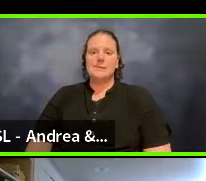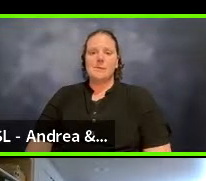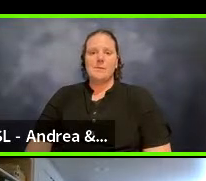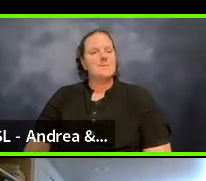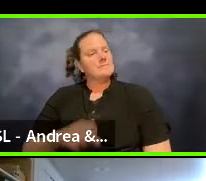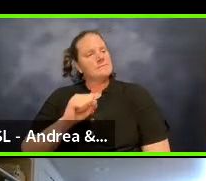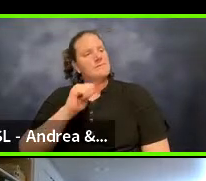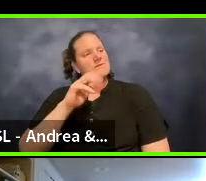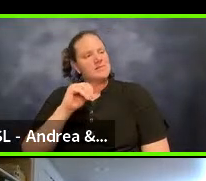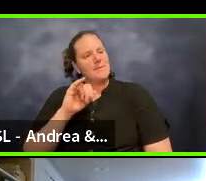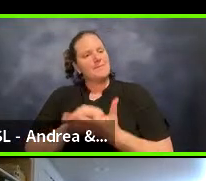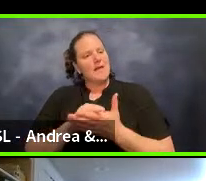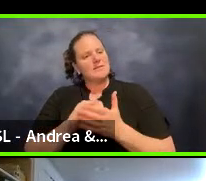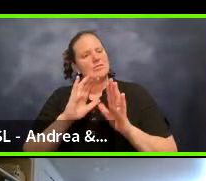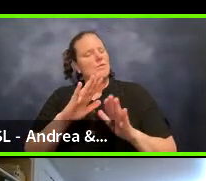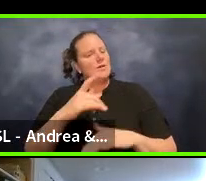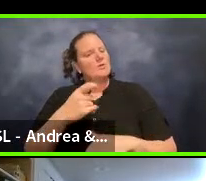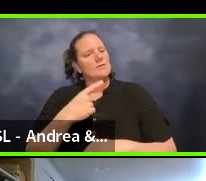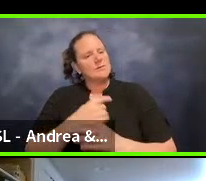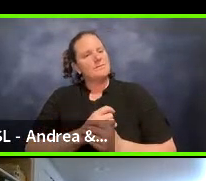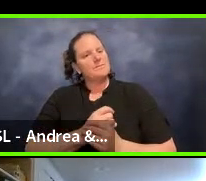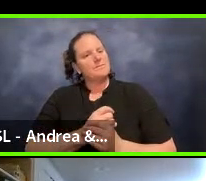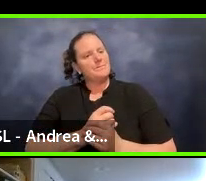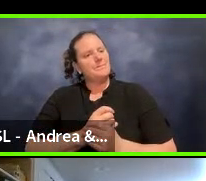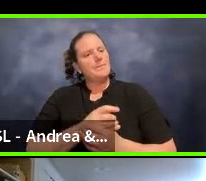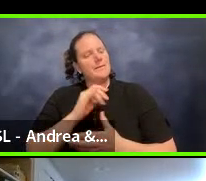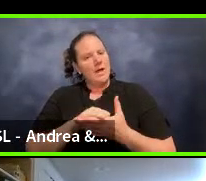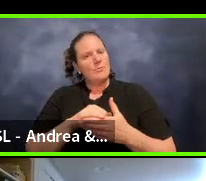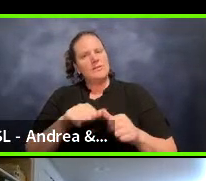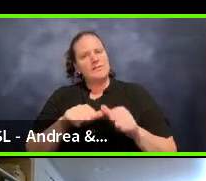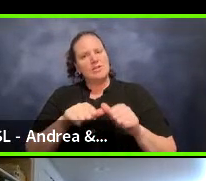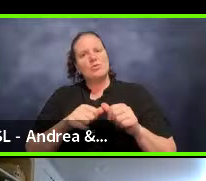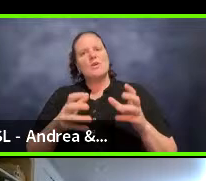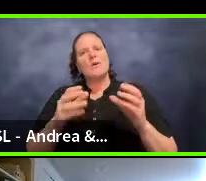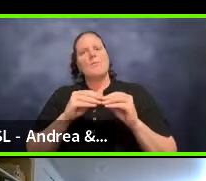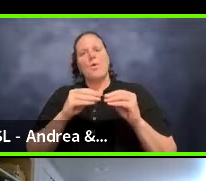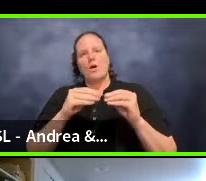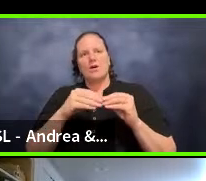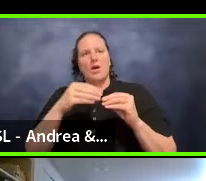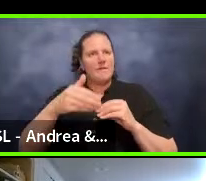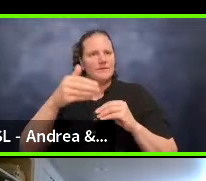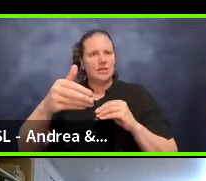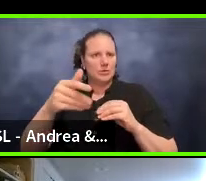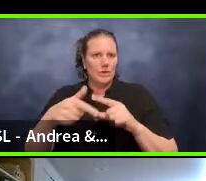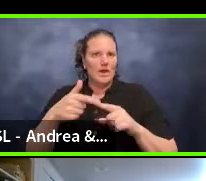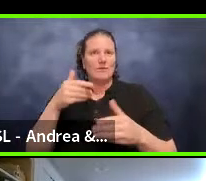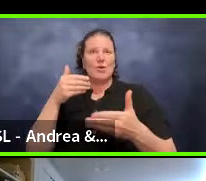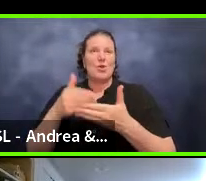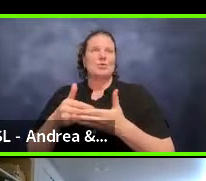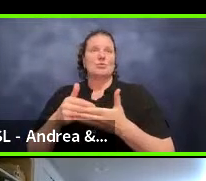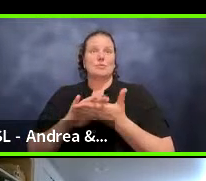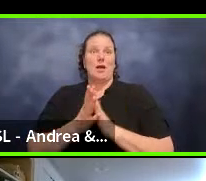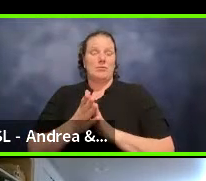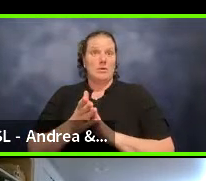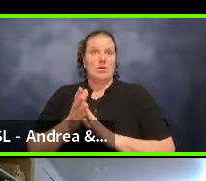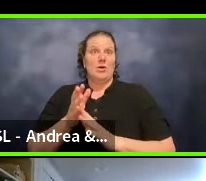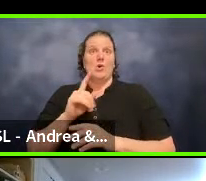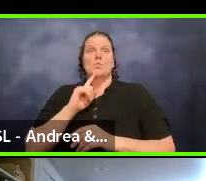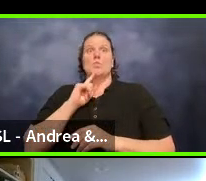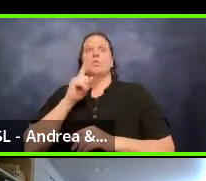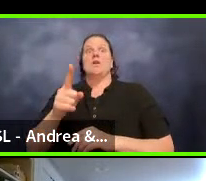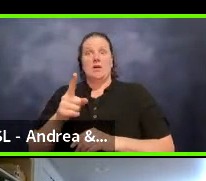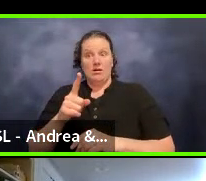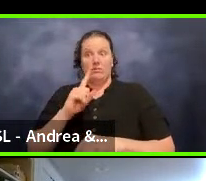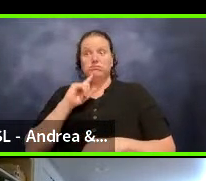great question, and it's one that we continue to get more and more often as we're getting closer to the reality of